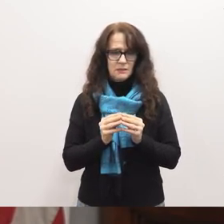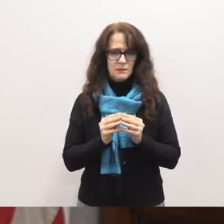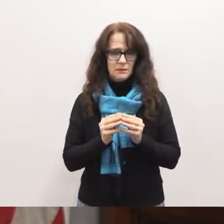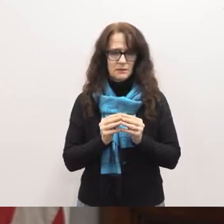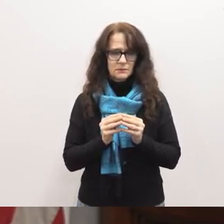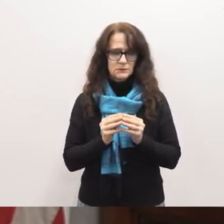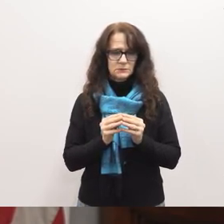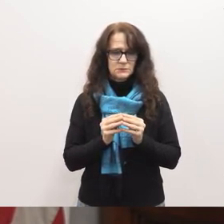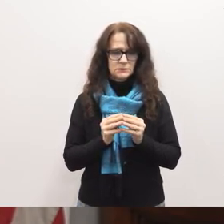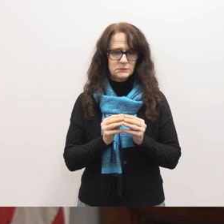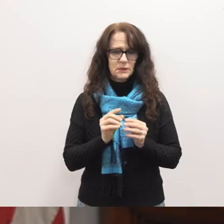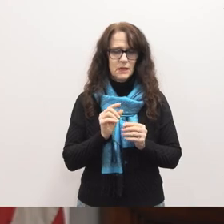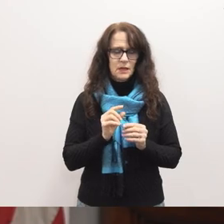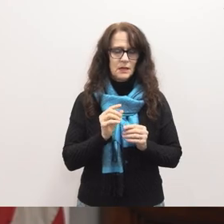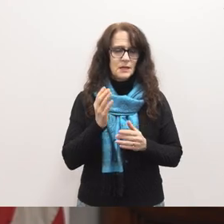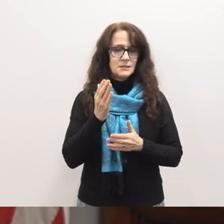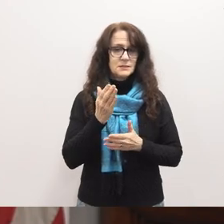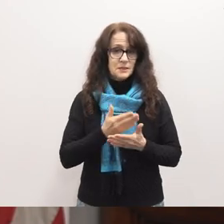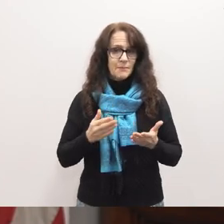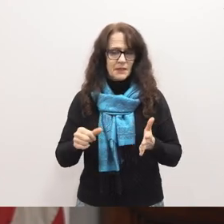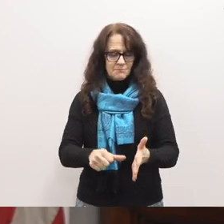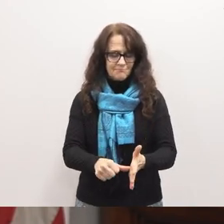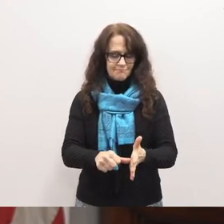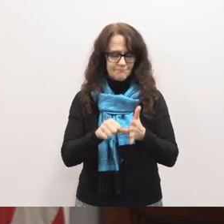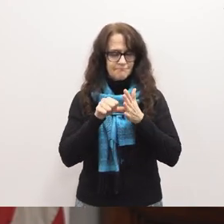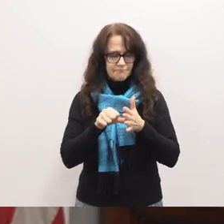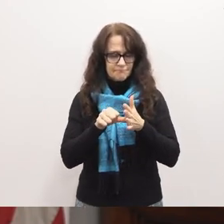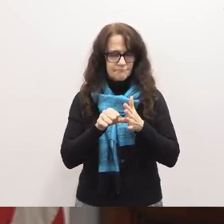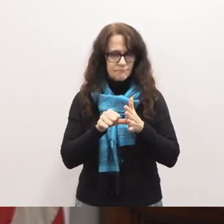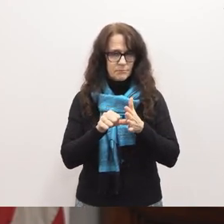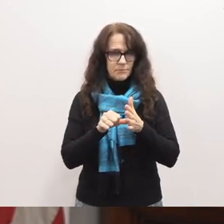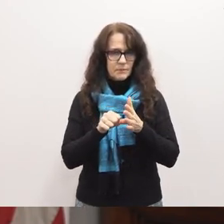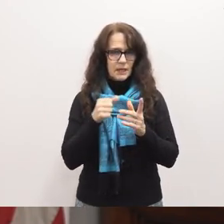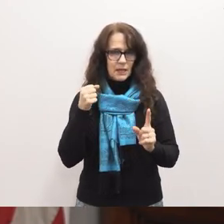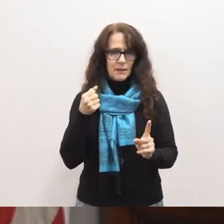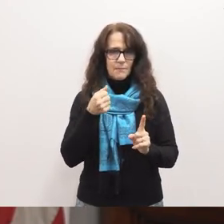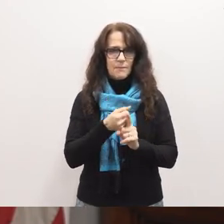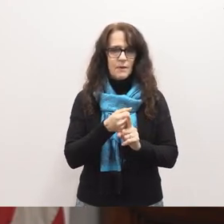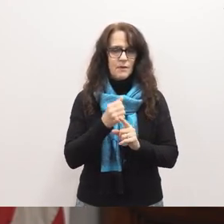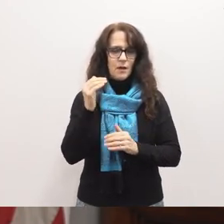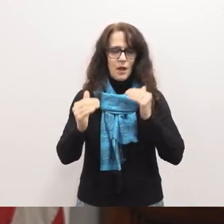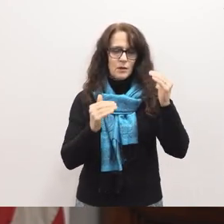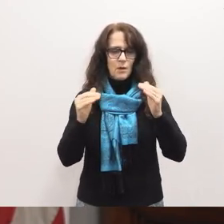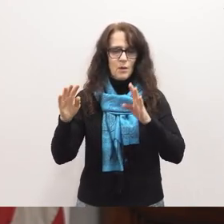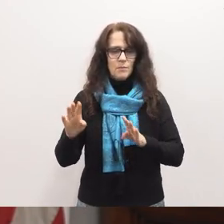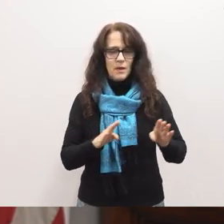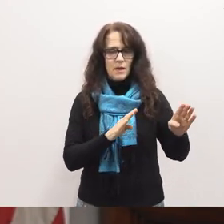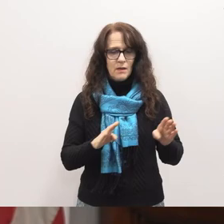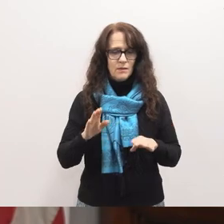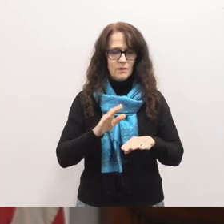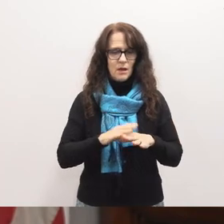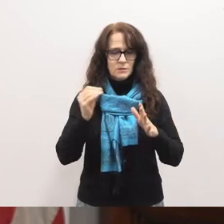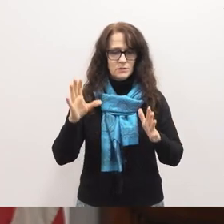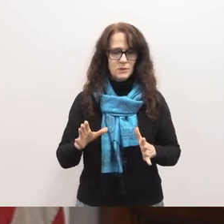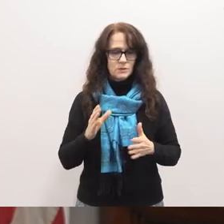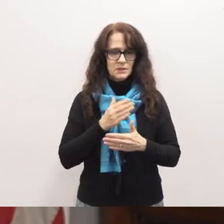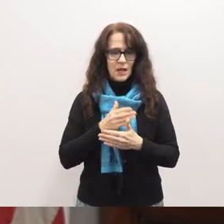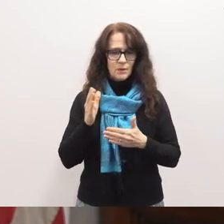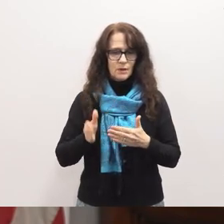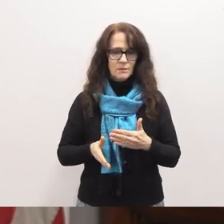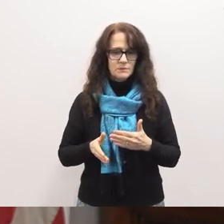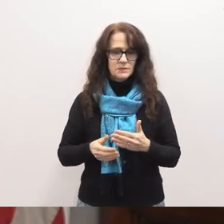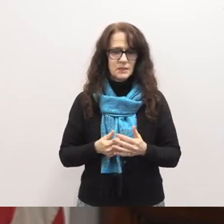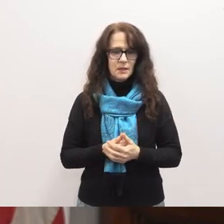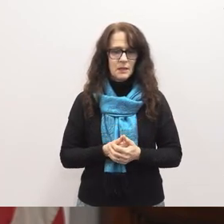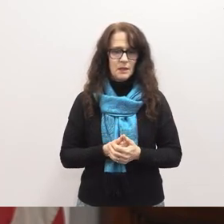one of the things that was emphasized was the impact that adult behaviors have on student outcomes.